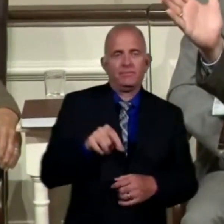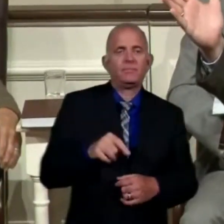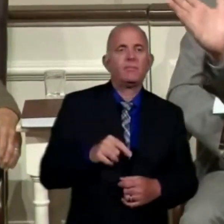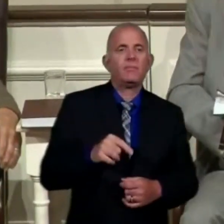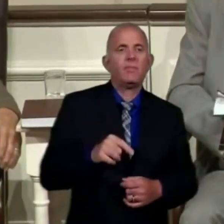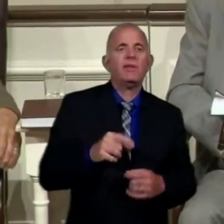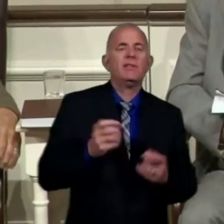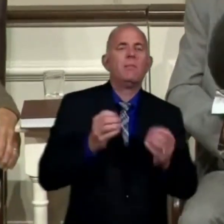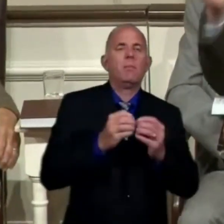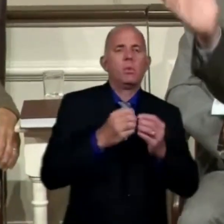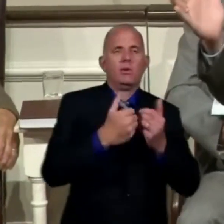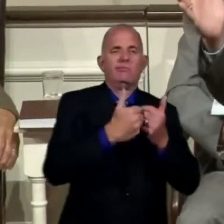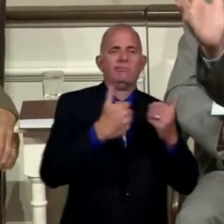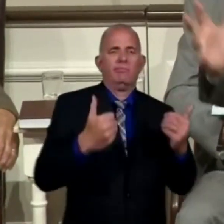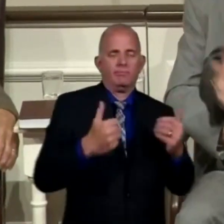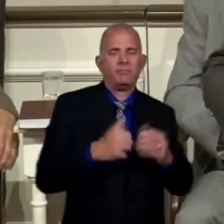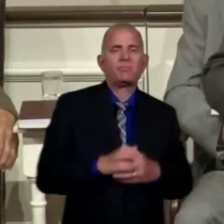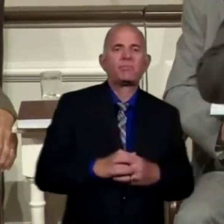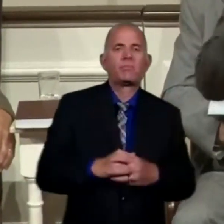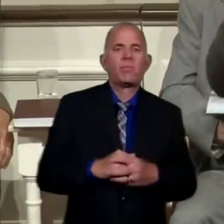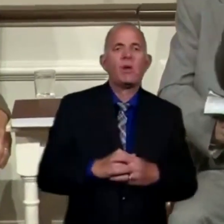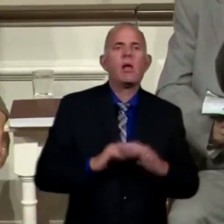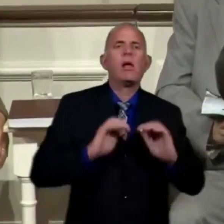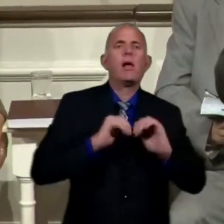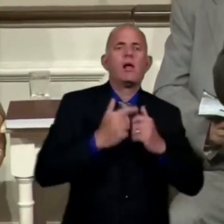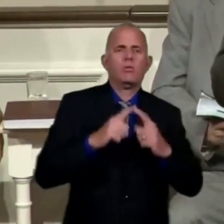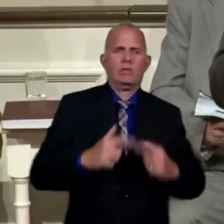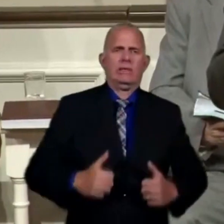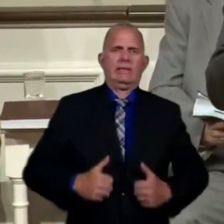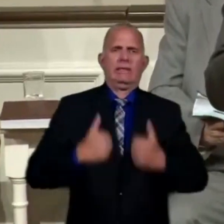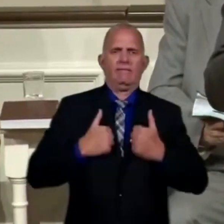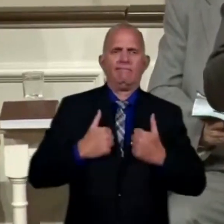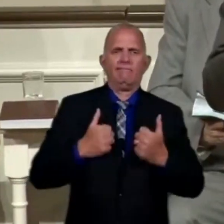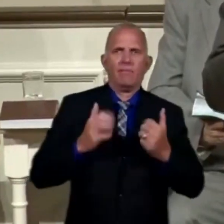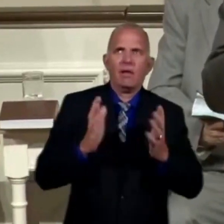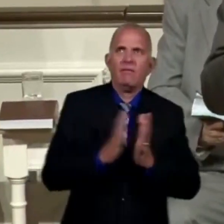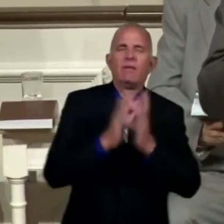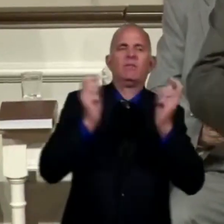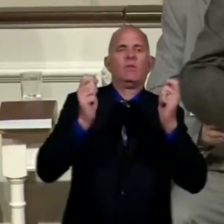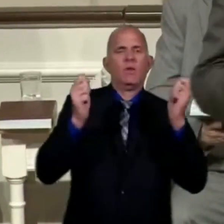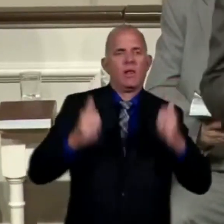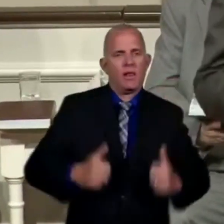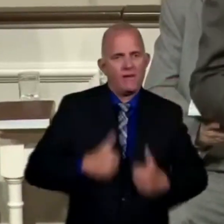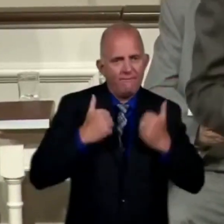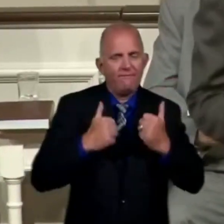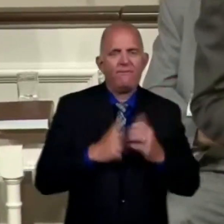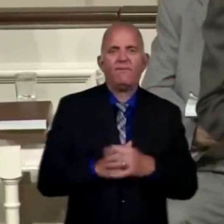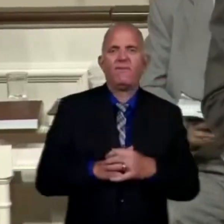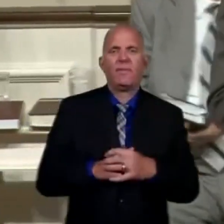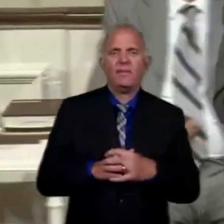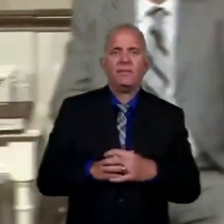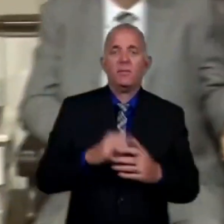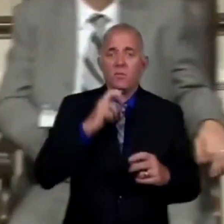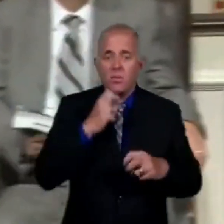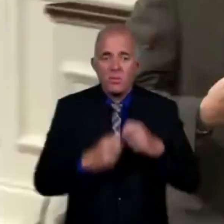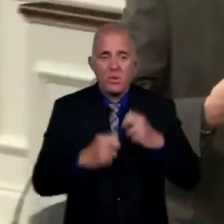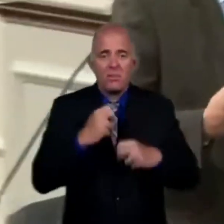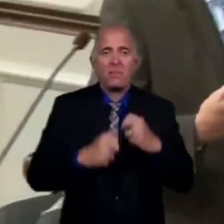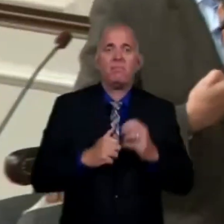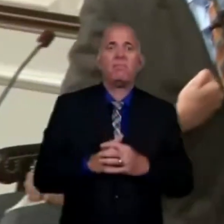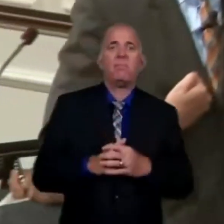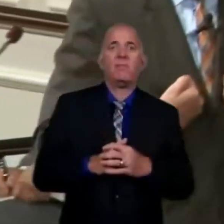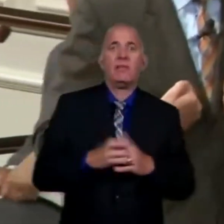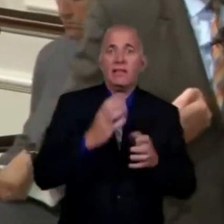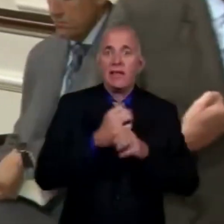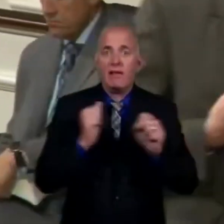sanctification. They tell us how we can live a victorious life. We got a problem. After we get saved, we're